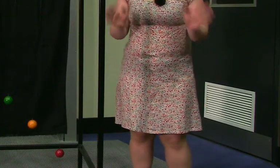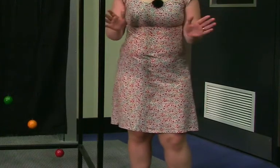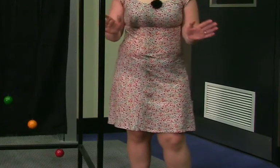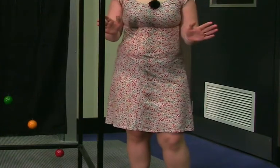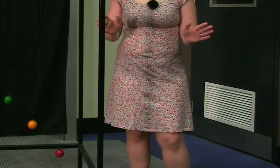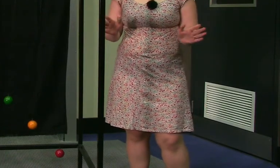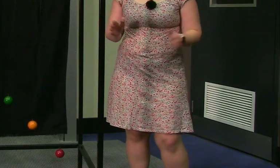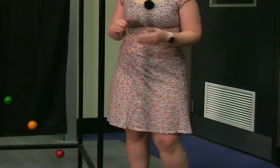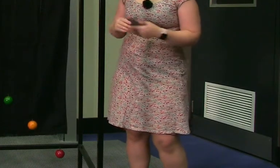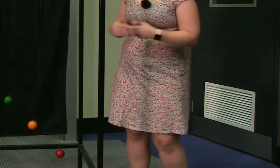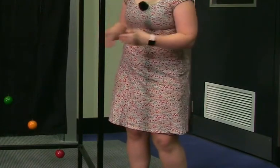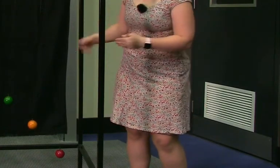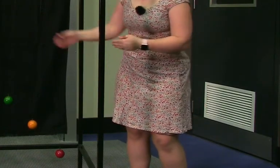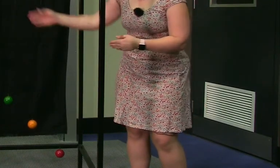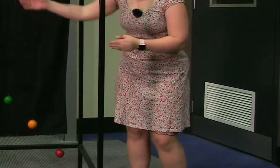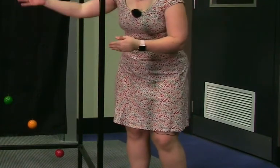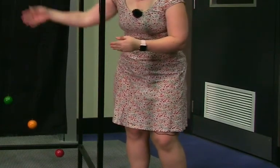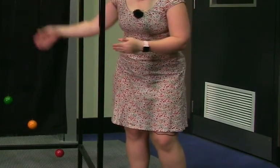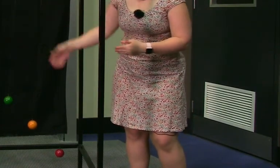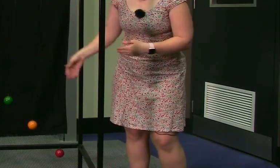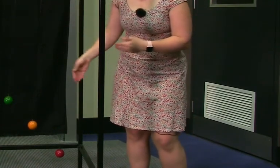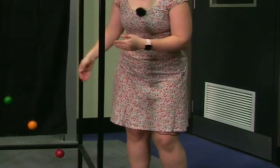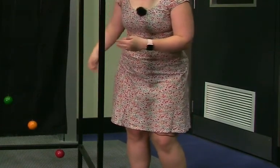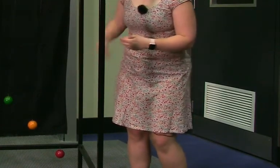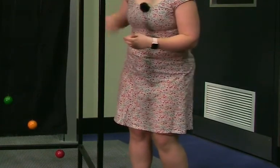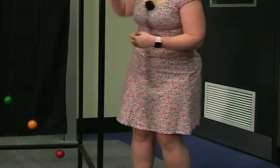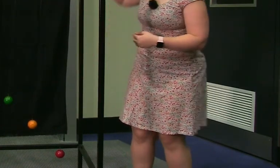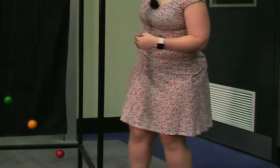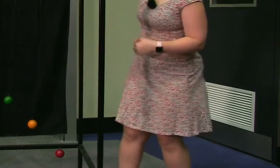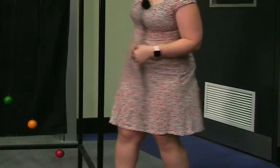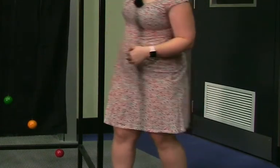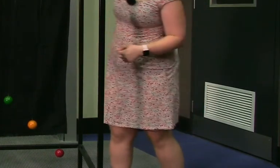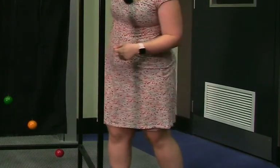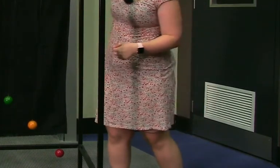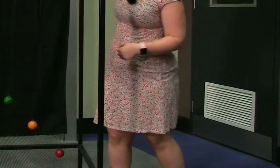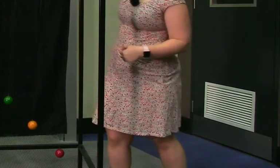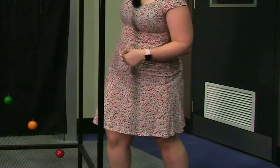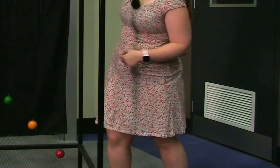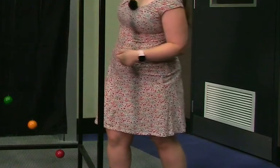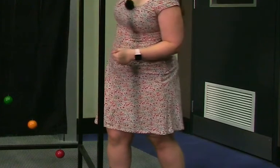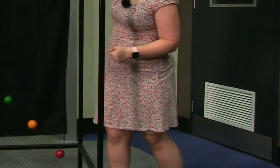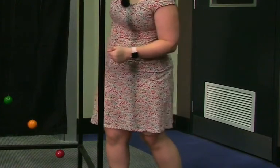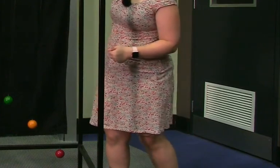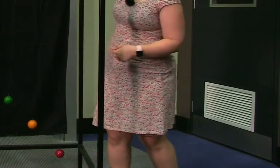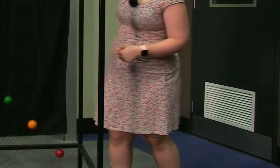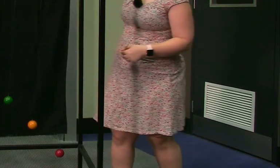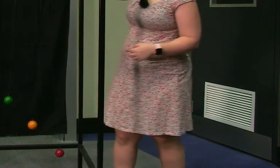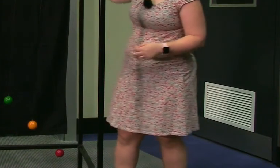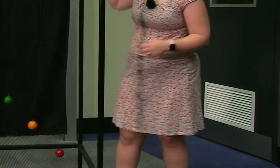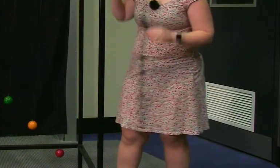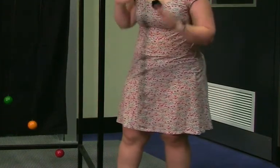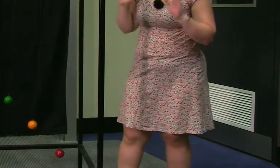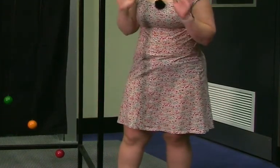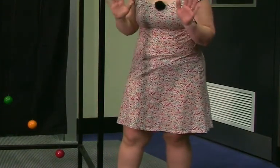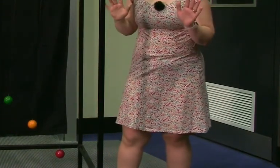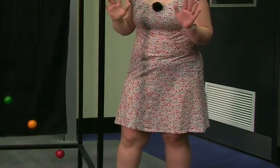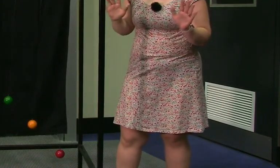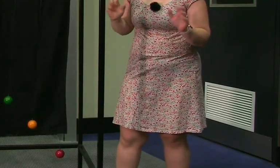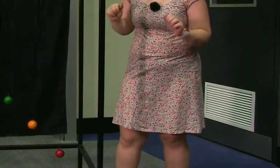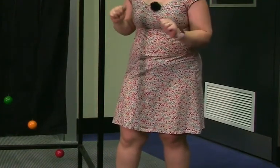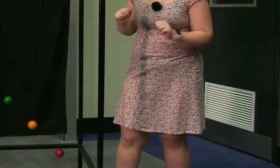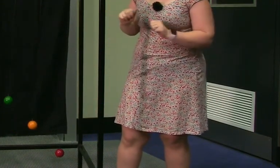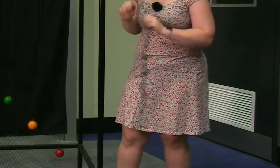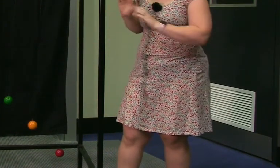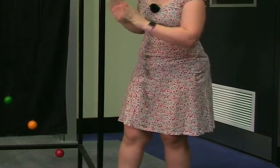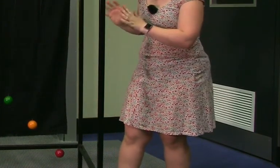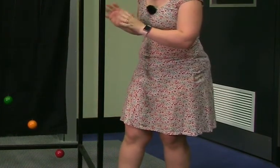Okay, what I have here is a series of pendulums. They're all connected along this bar at the top. In a